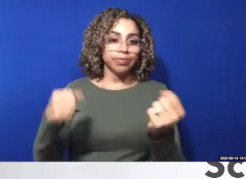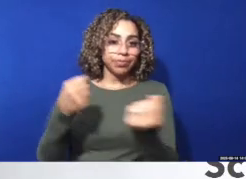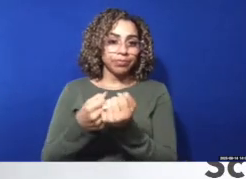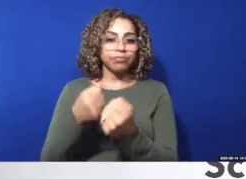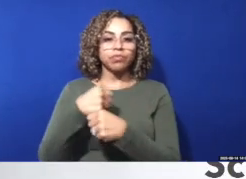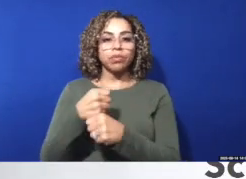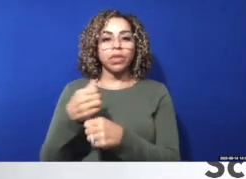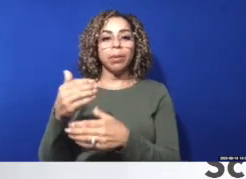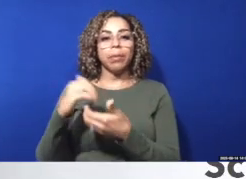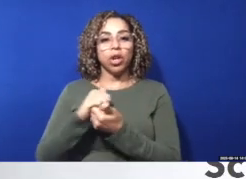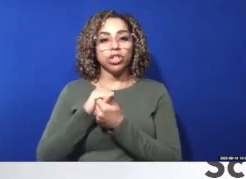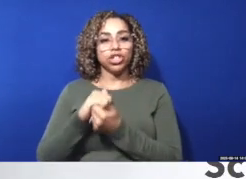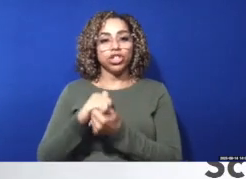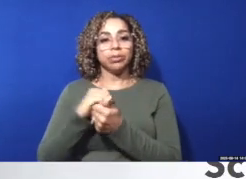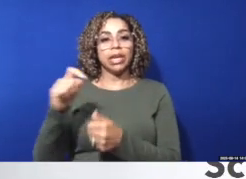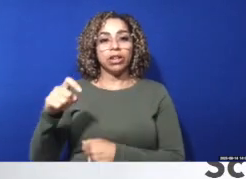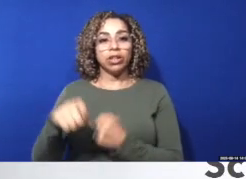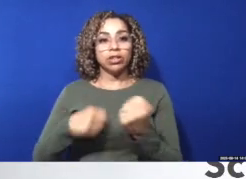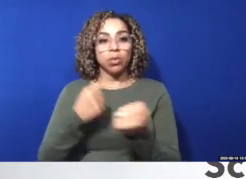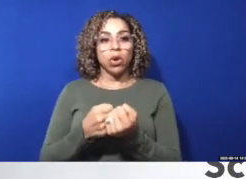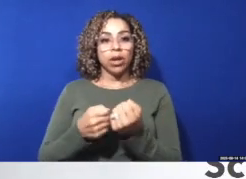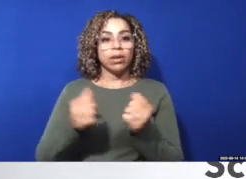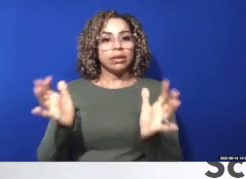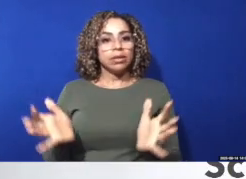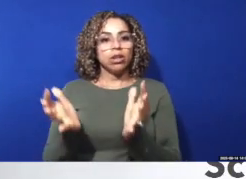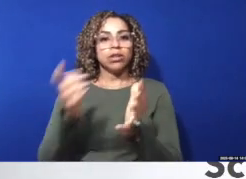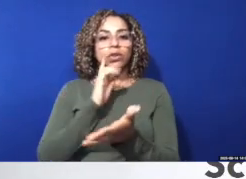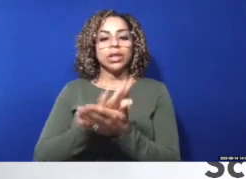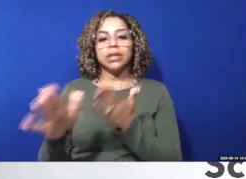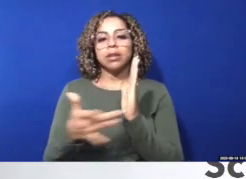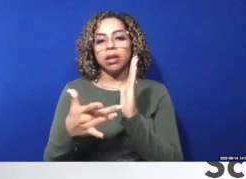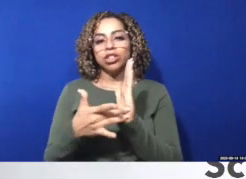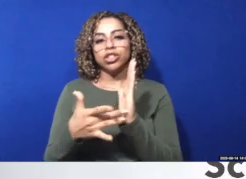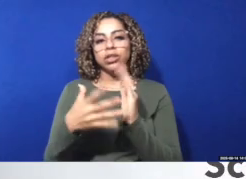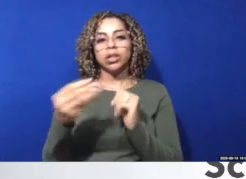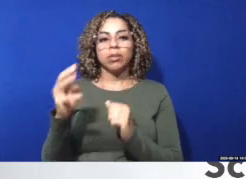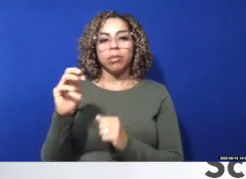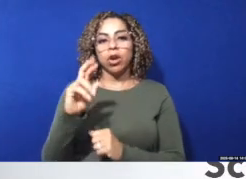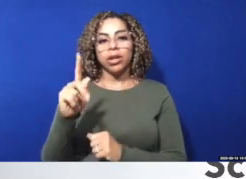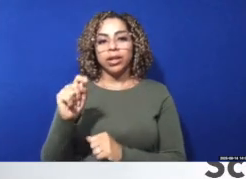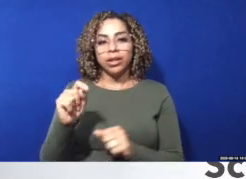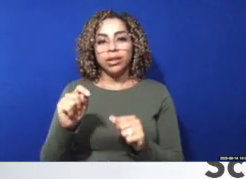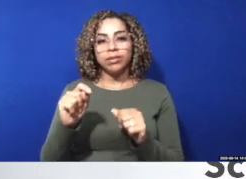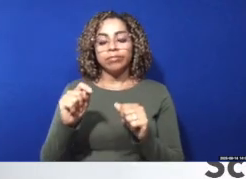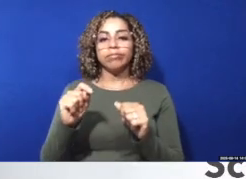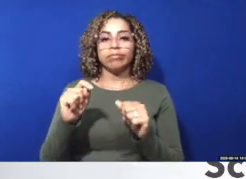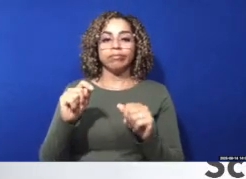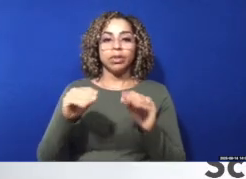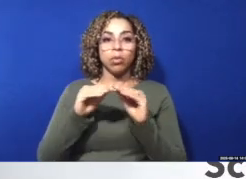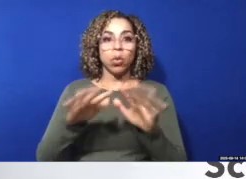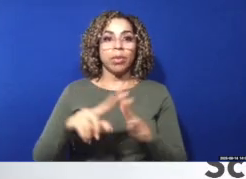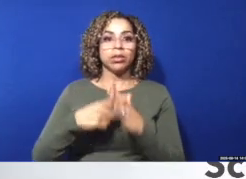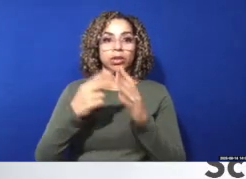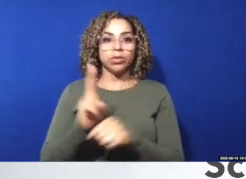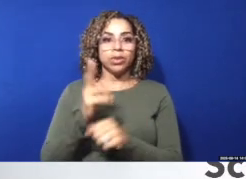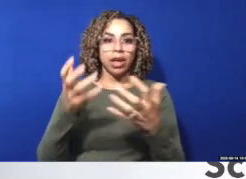advancement and market deployment in the heavy-duty on- and off-road sectors. It identifies key priority areas for